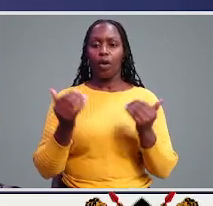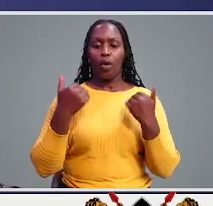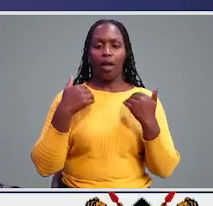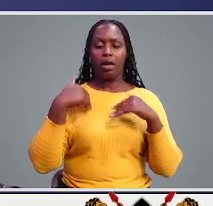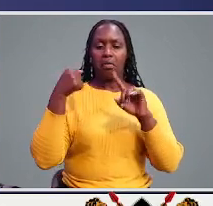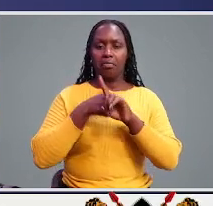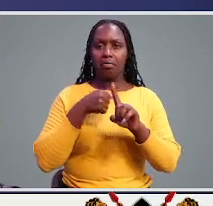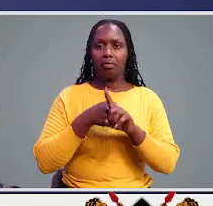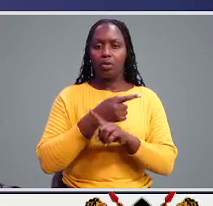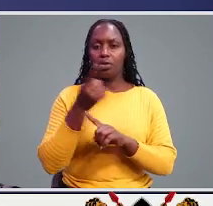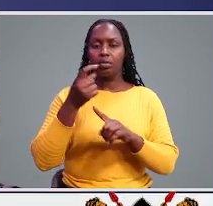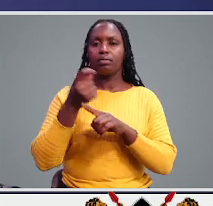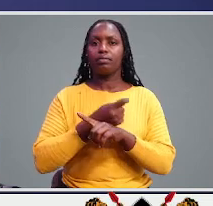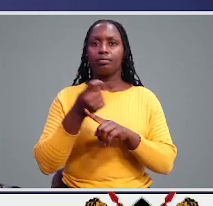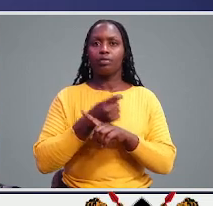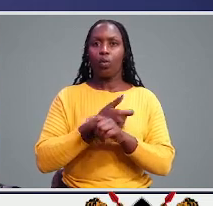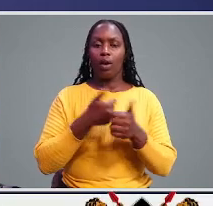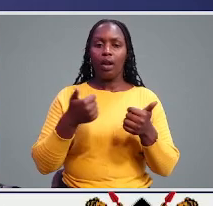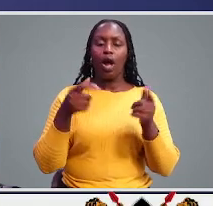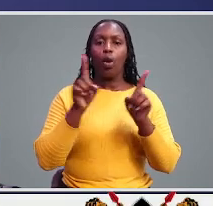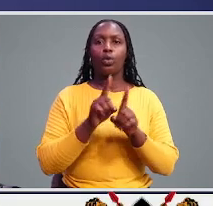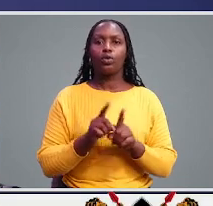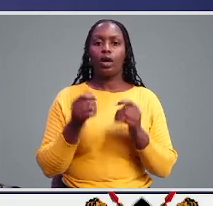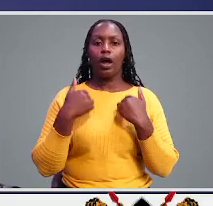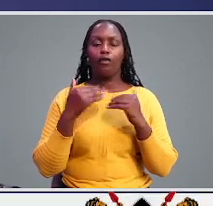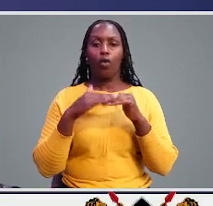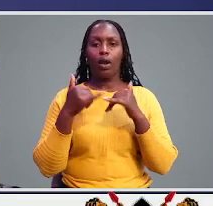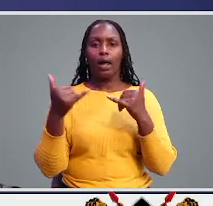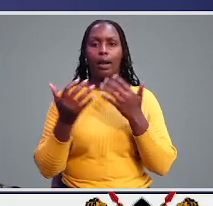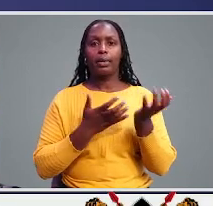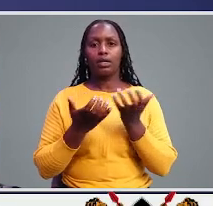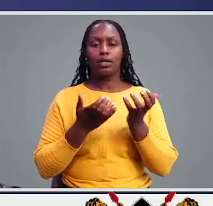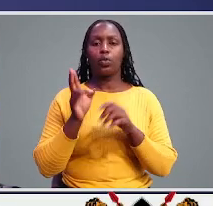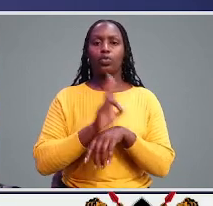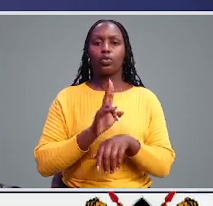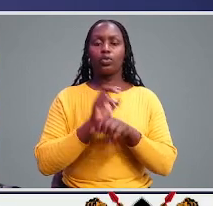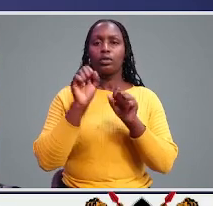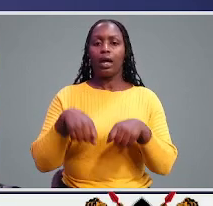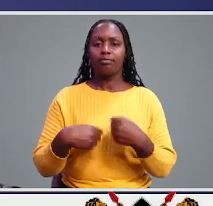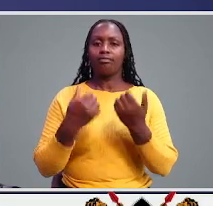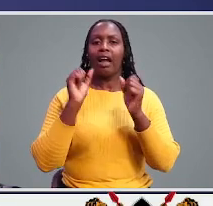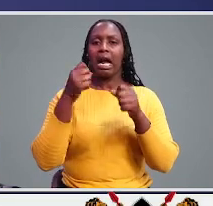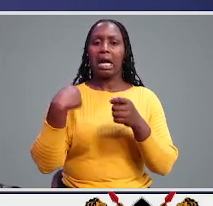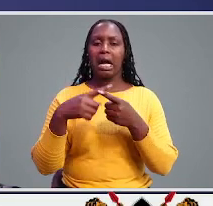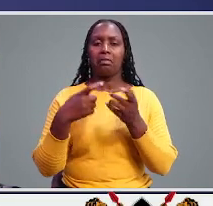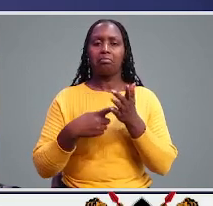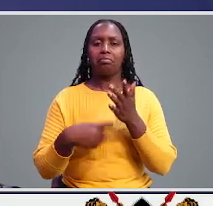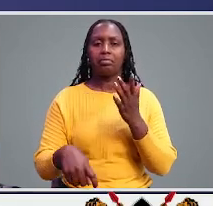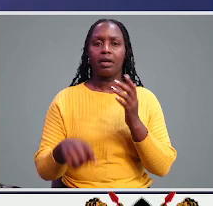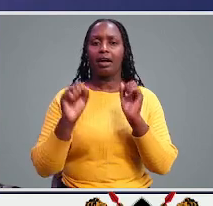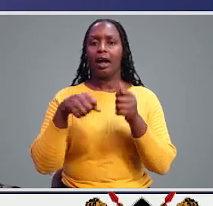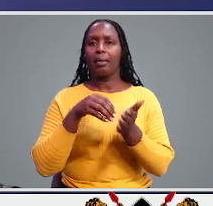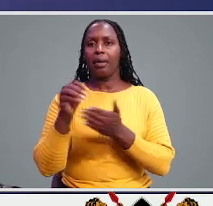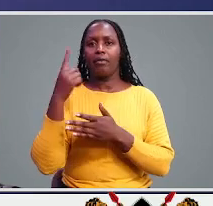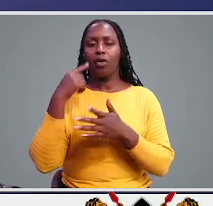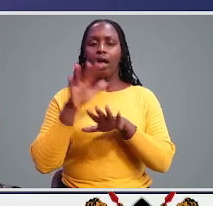get trained. Two, if you're doing an online business hustle and all that, you got what you call the virtual cards. You're able to do transactions, you're able to pay for your bills,